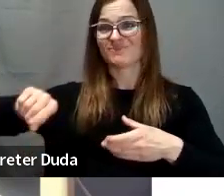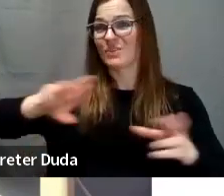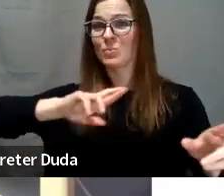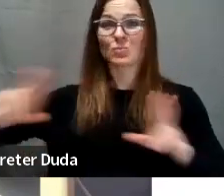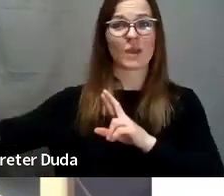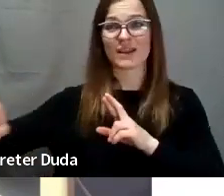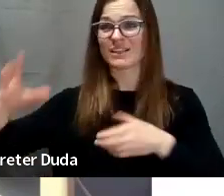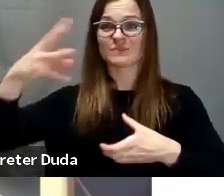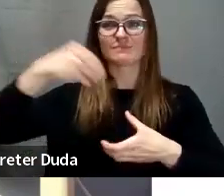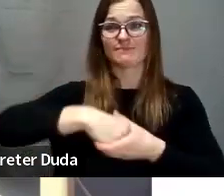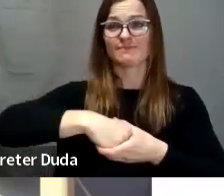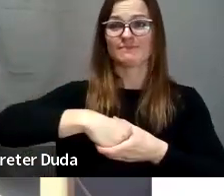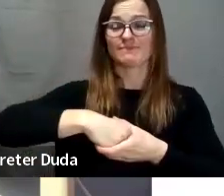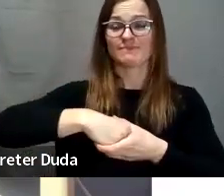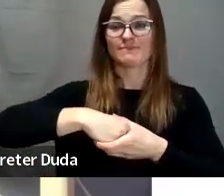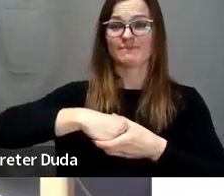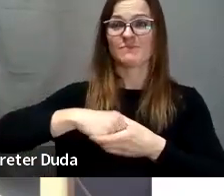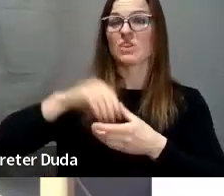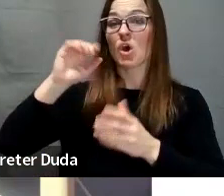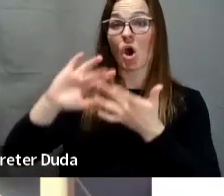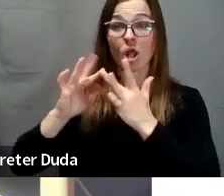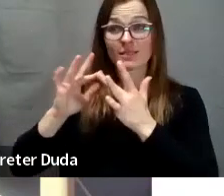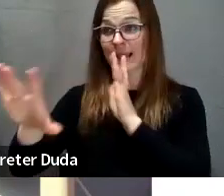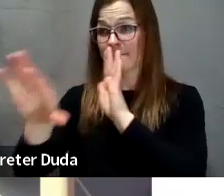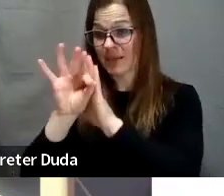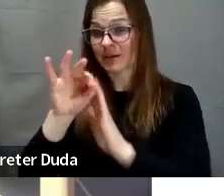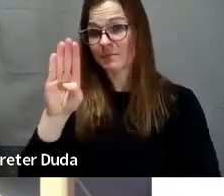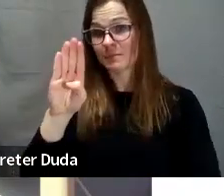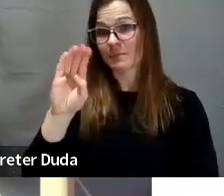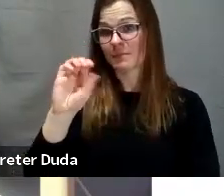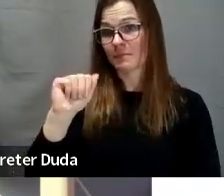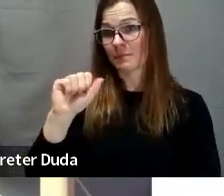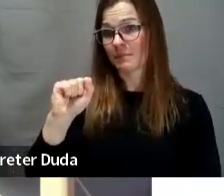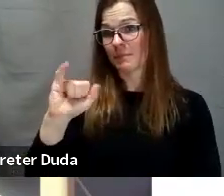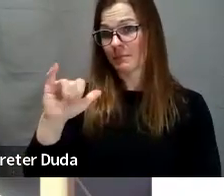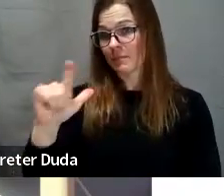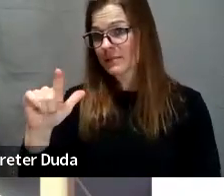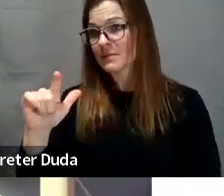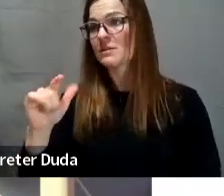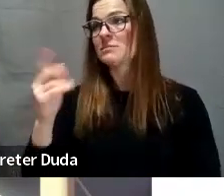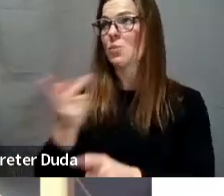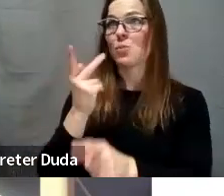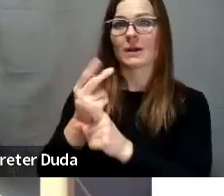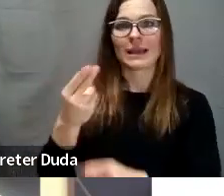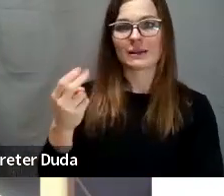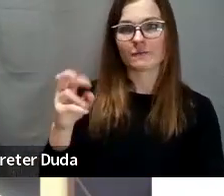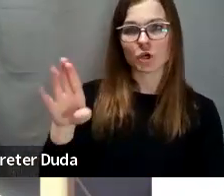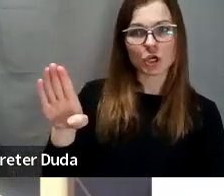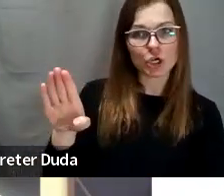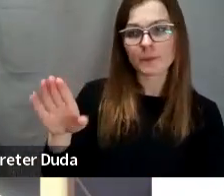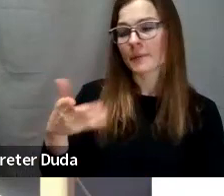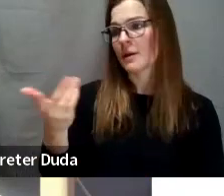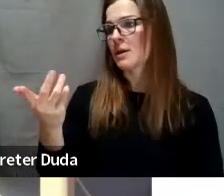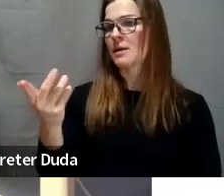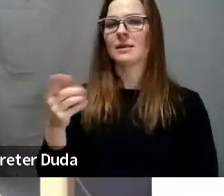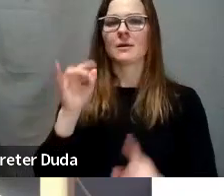just click in. You can choose on the website whether you want basil or some other type of herb, or, and again, this is